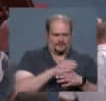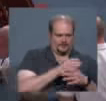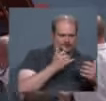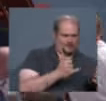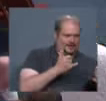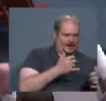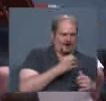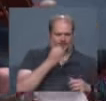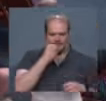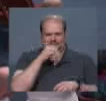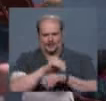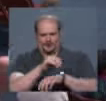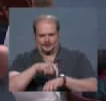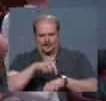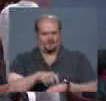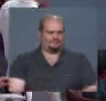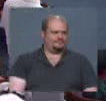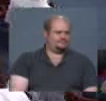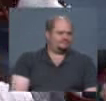and dinner time.